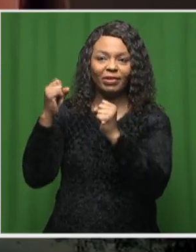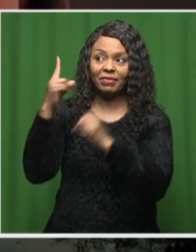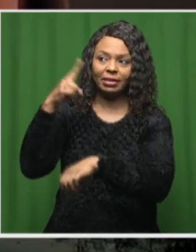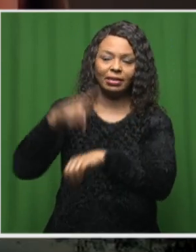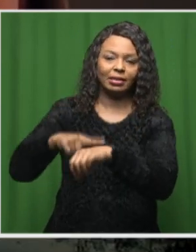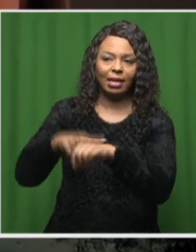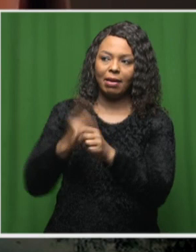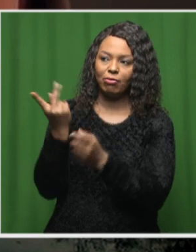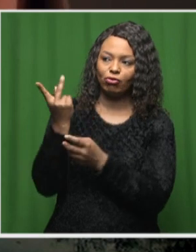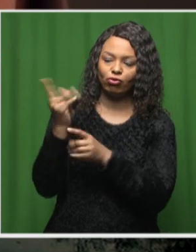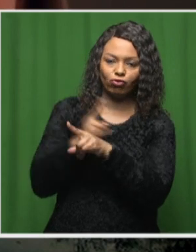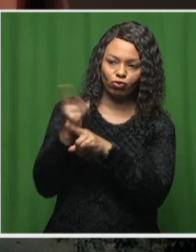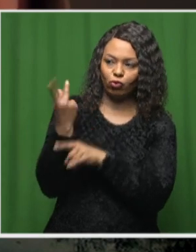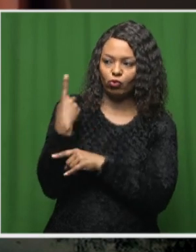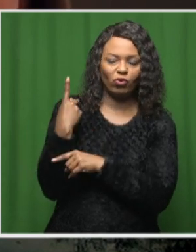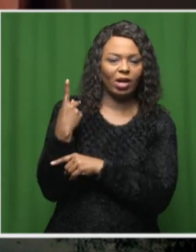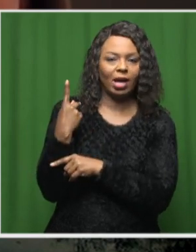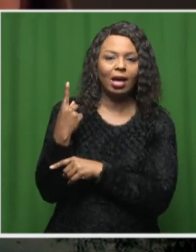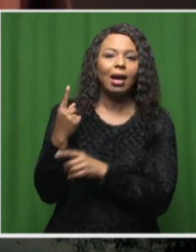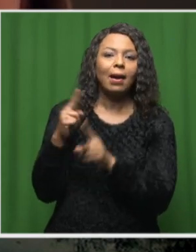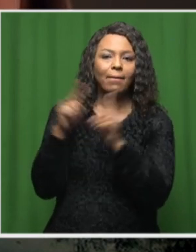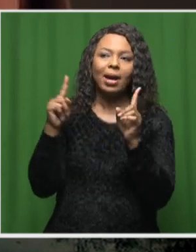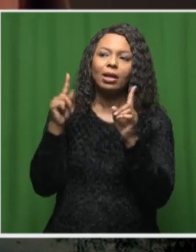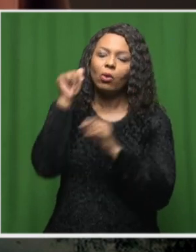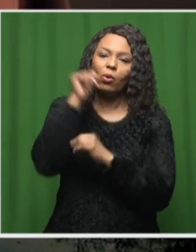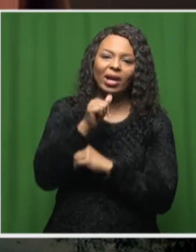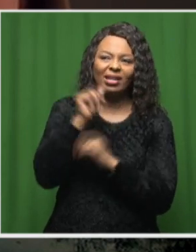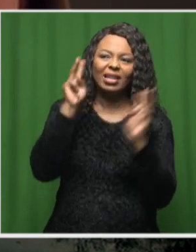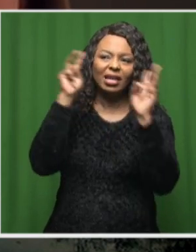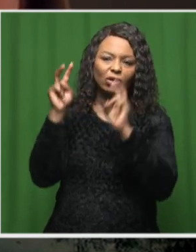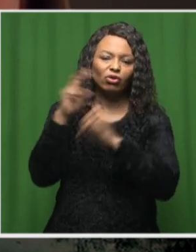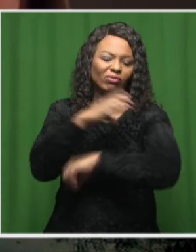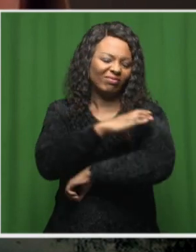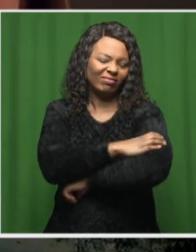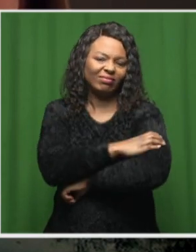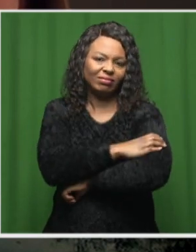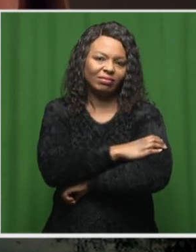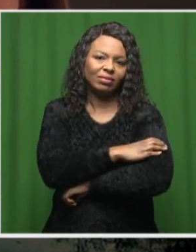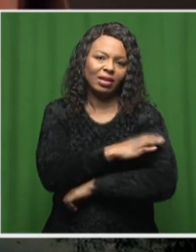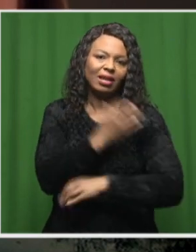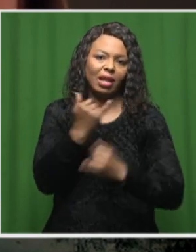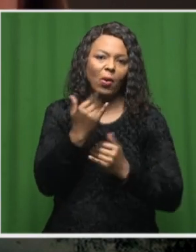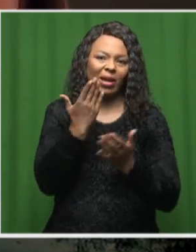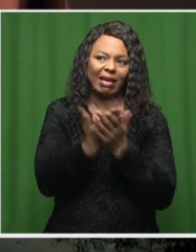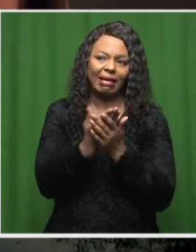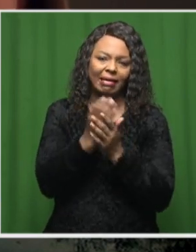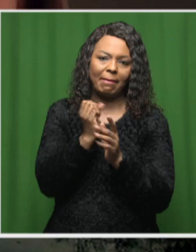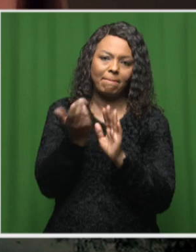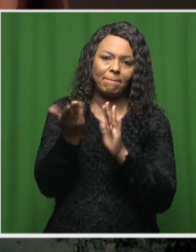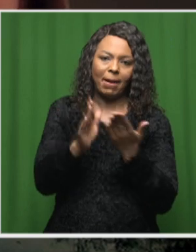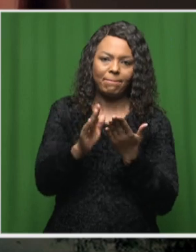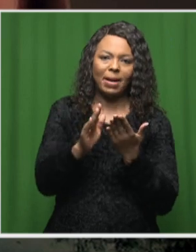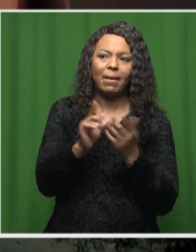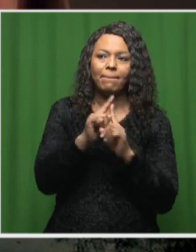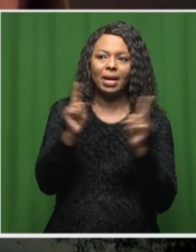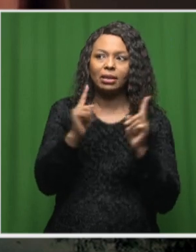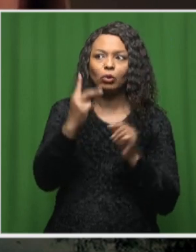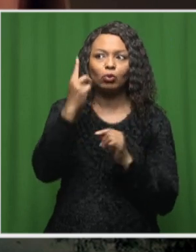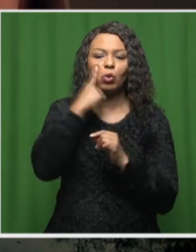had this conversation, but when we talk about blood pressure being a silent killer, there can't be